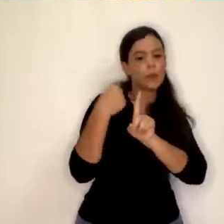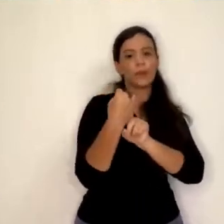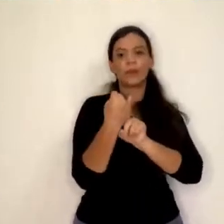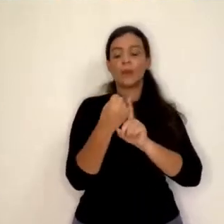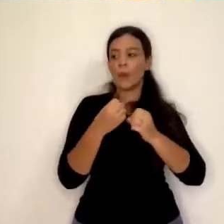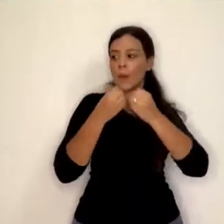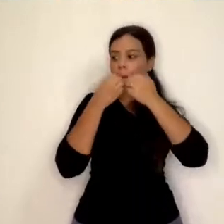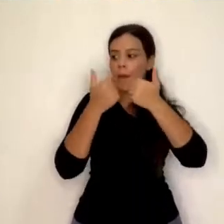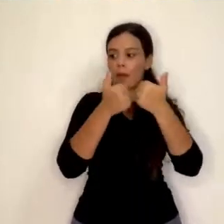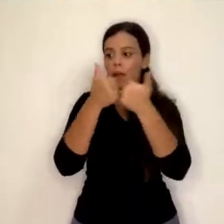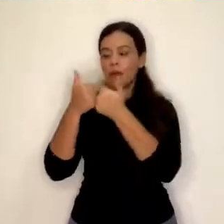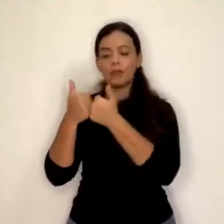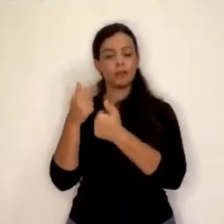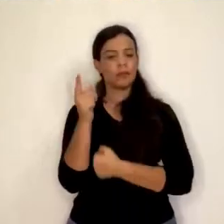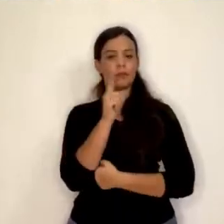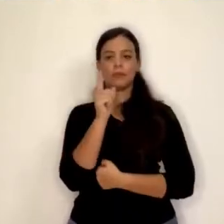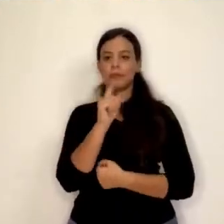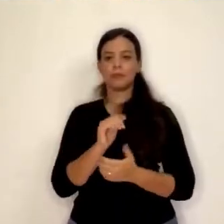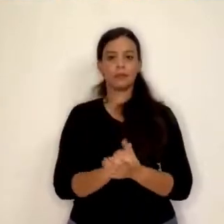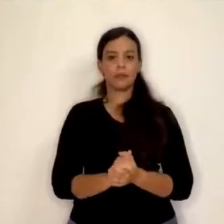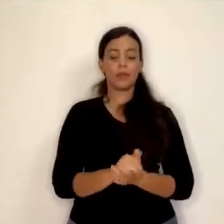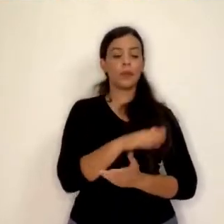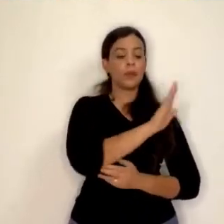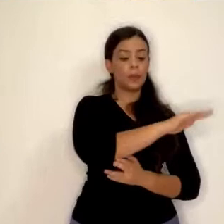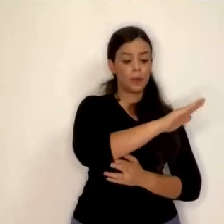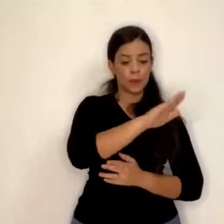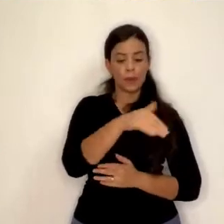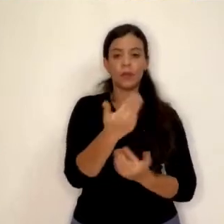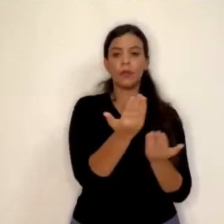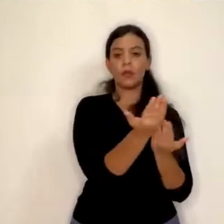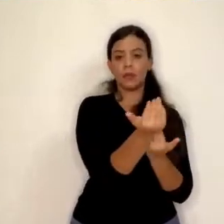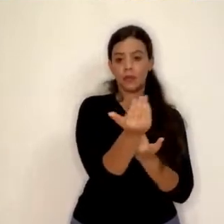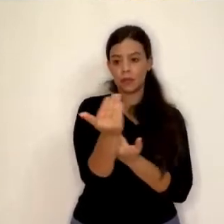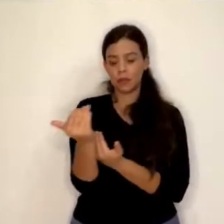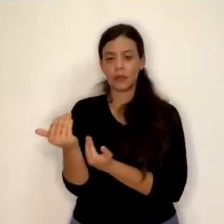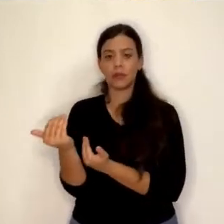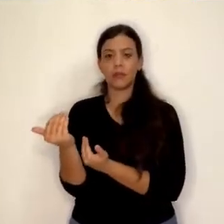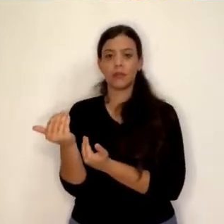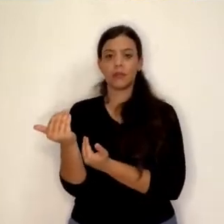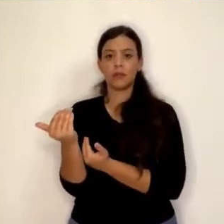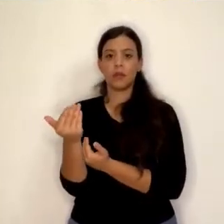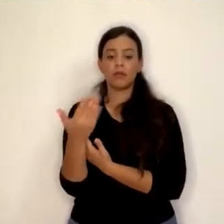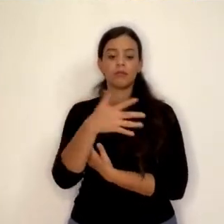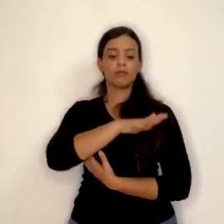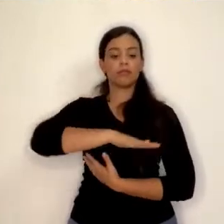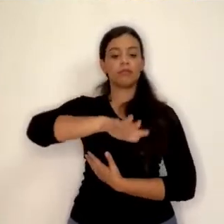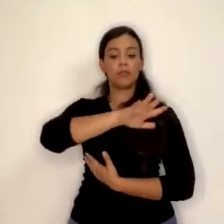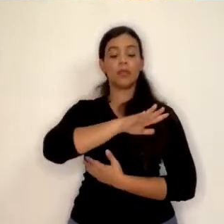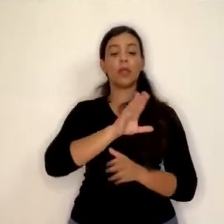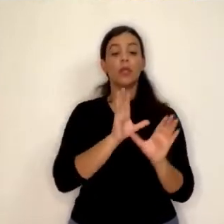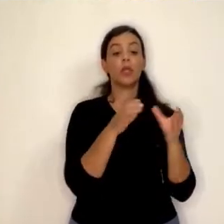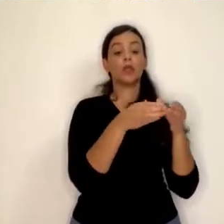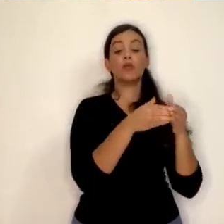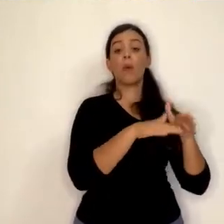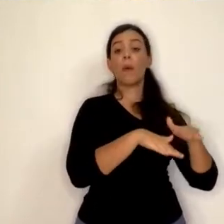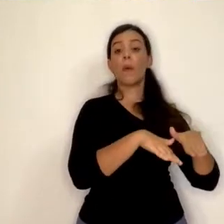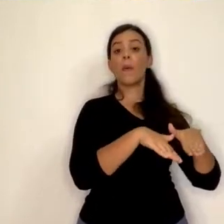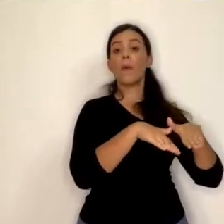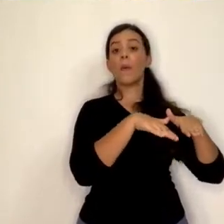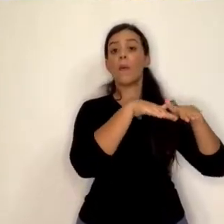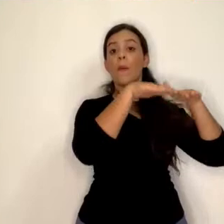It's not possible to educate children and teenagers for democracy in environments that